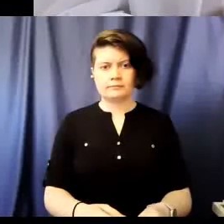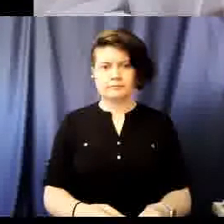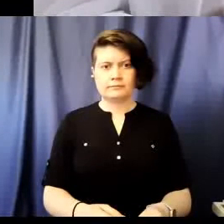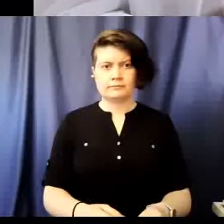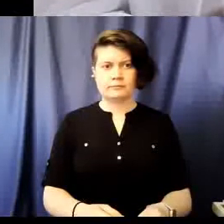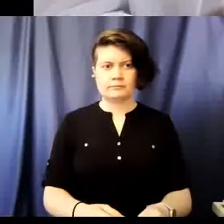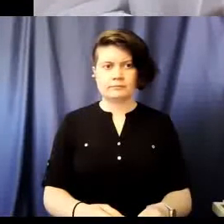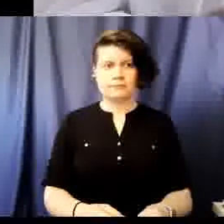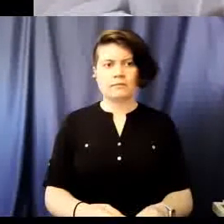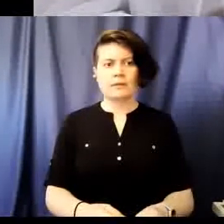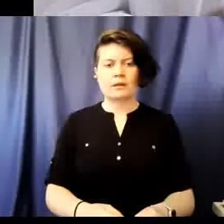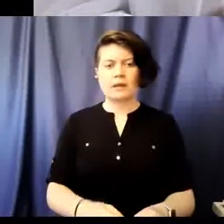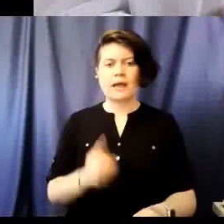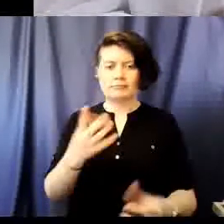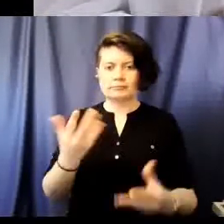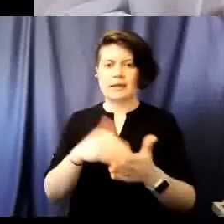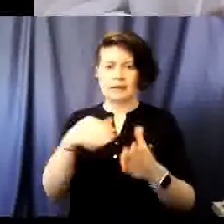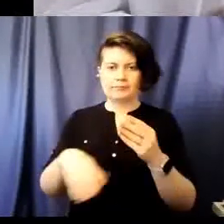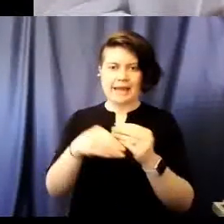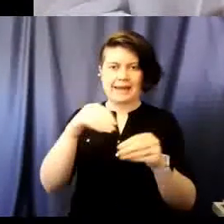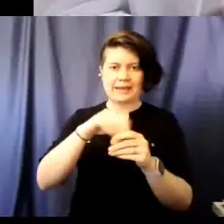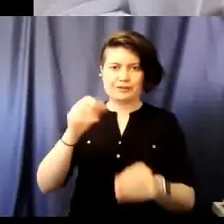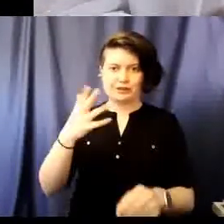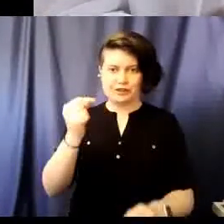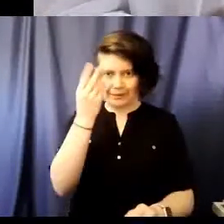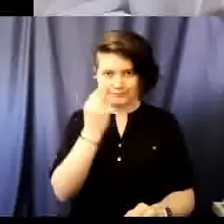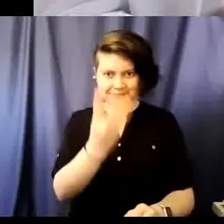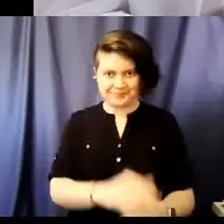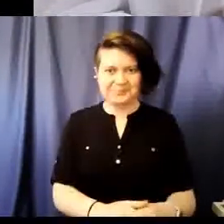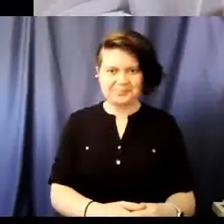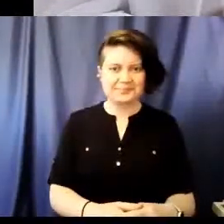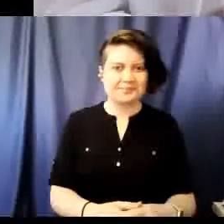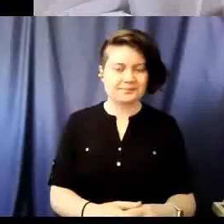And Victoria has put them in the chat again, just for your reference.